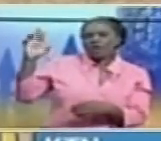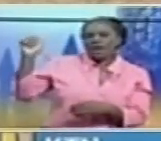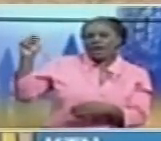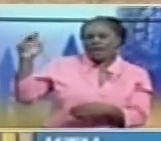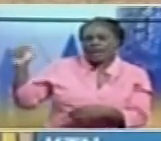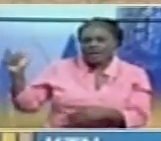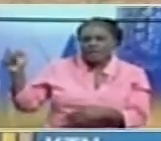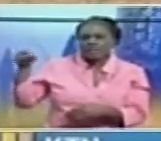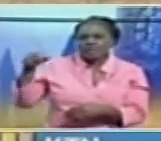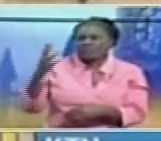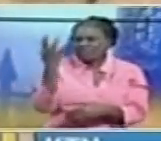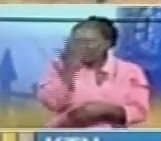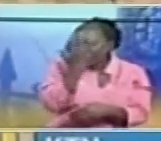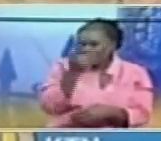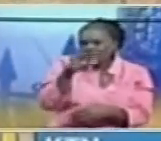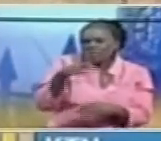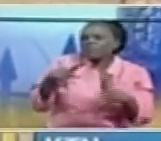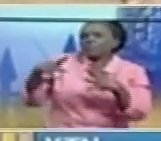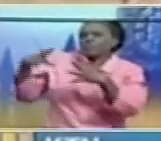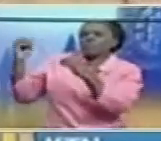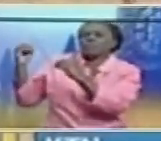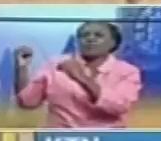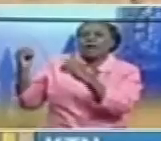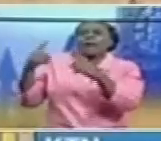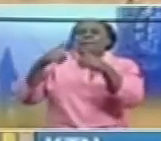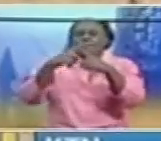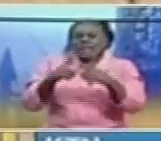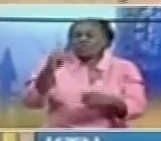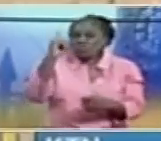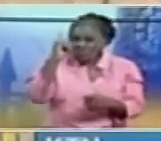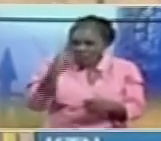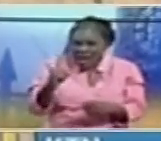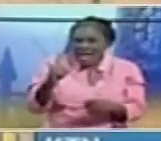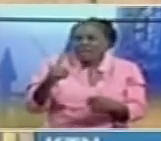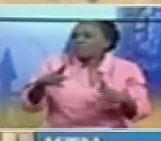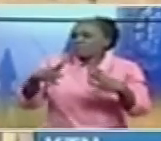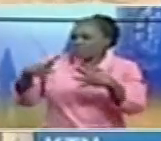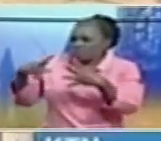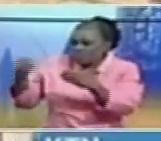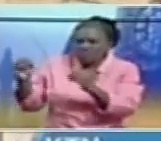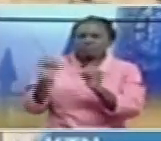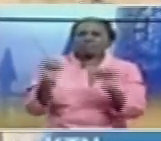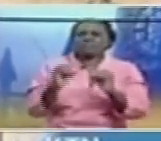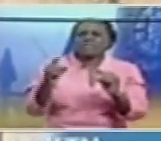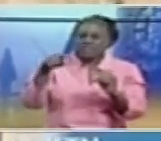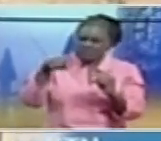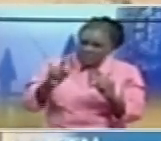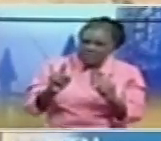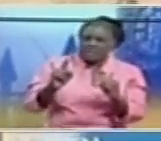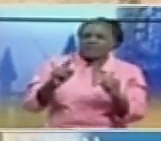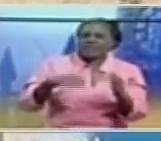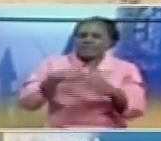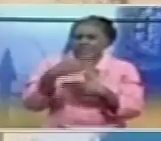Laikipia. With their shy nature, they disperse. But one eland has defied wildlife science, or is it